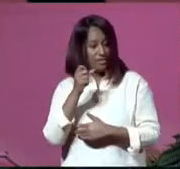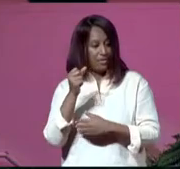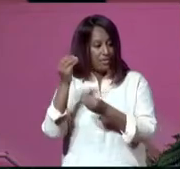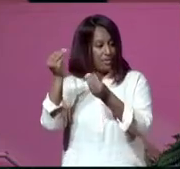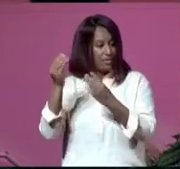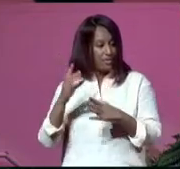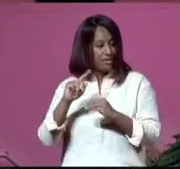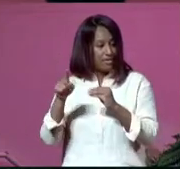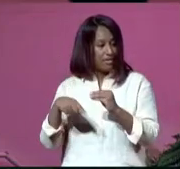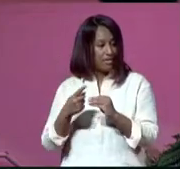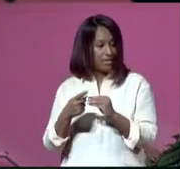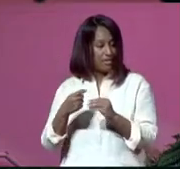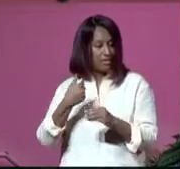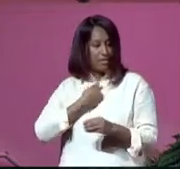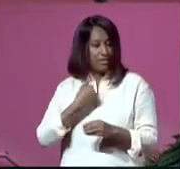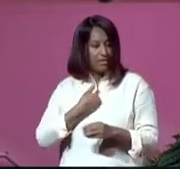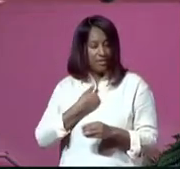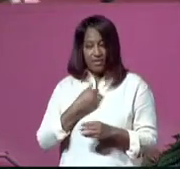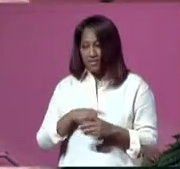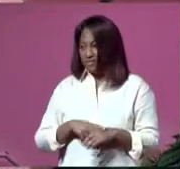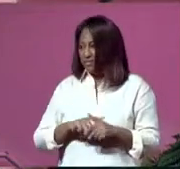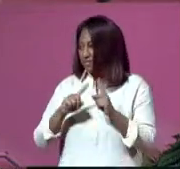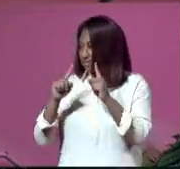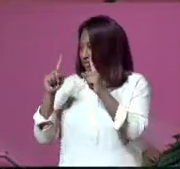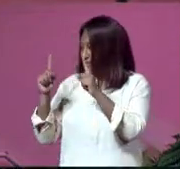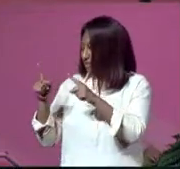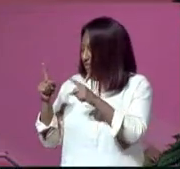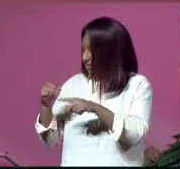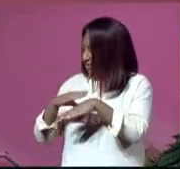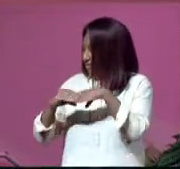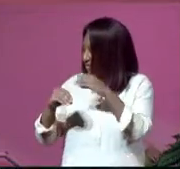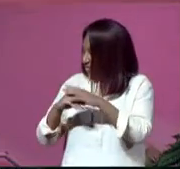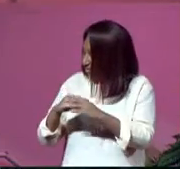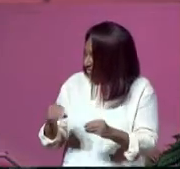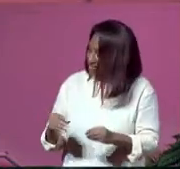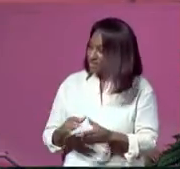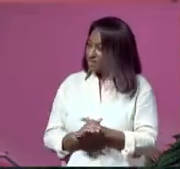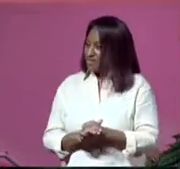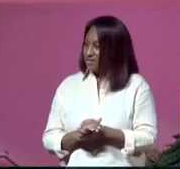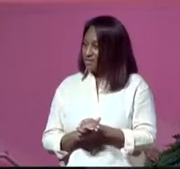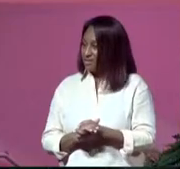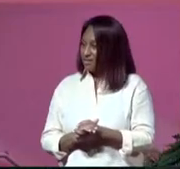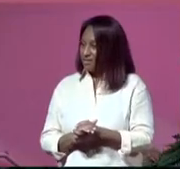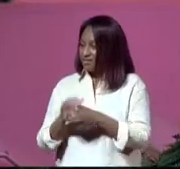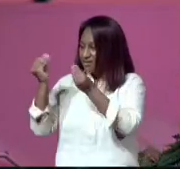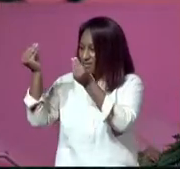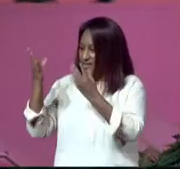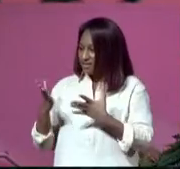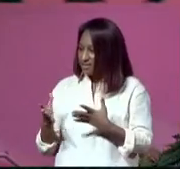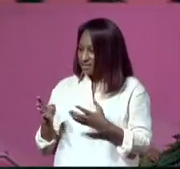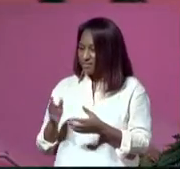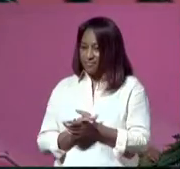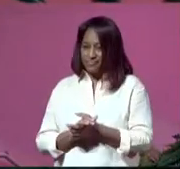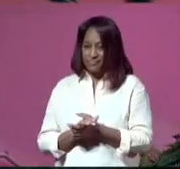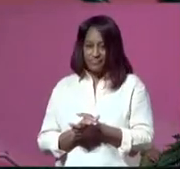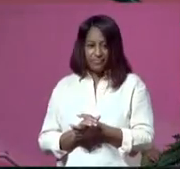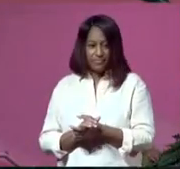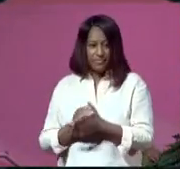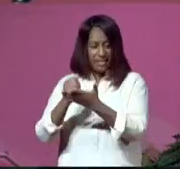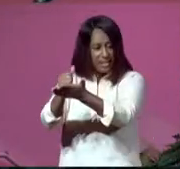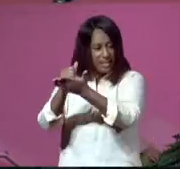all about myself. I went to therapy at a water well, and the therapist told me all about myself. Thank